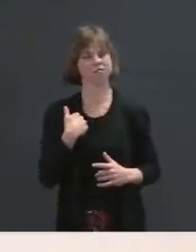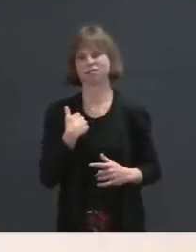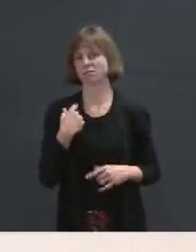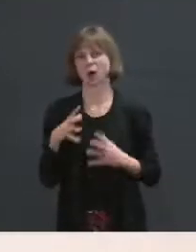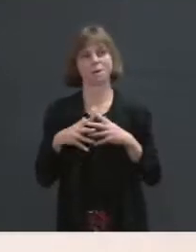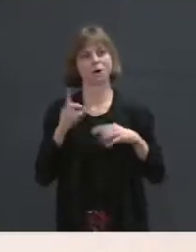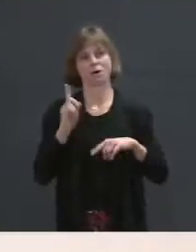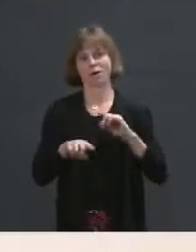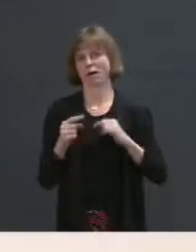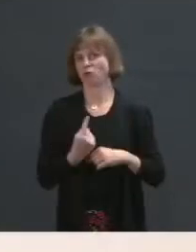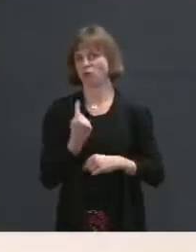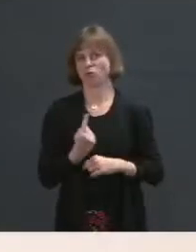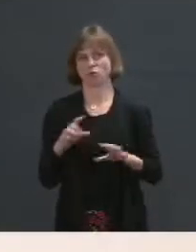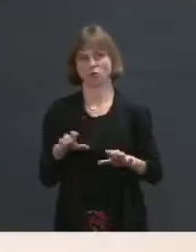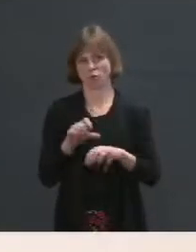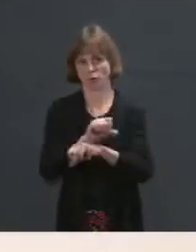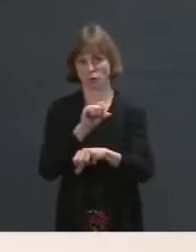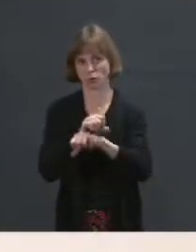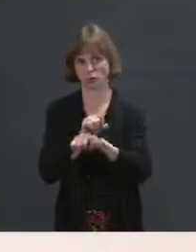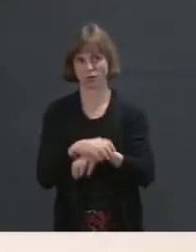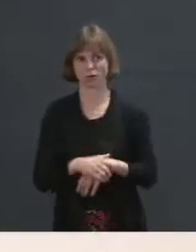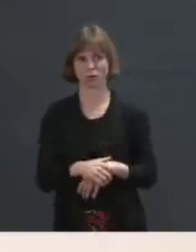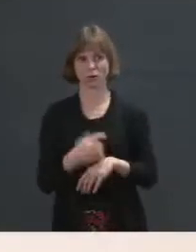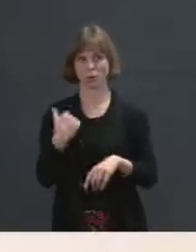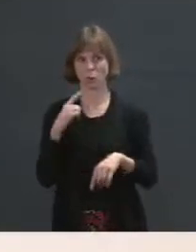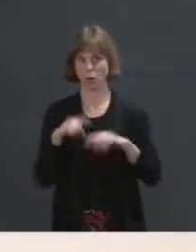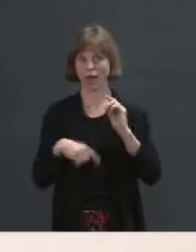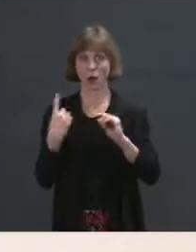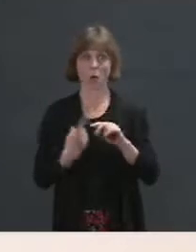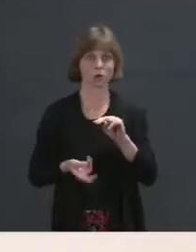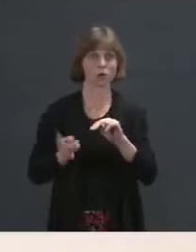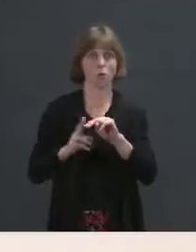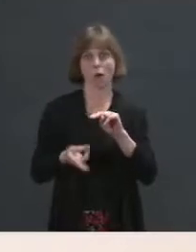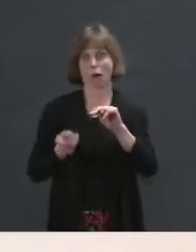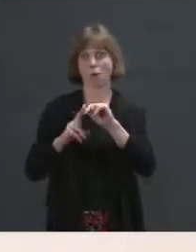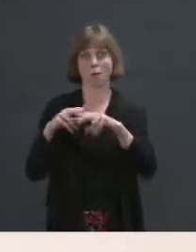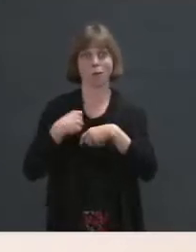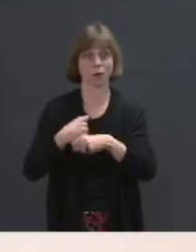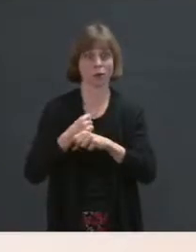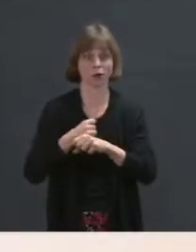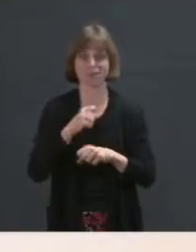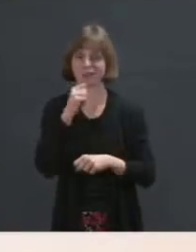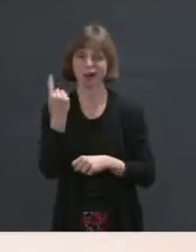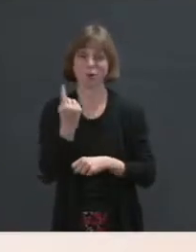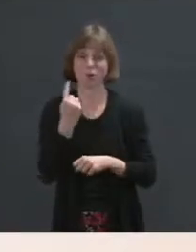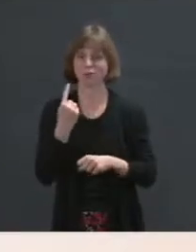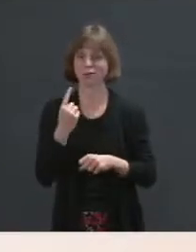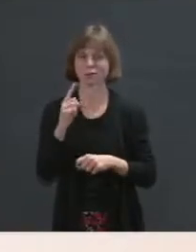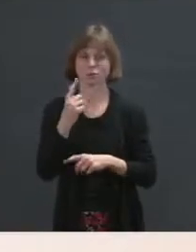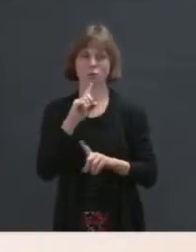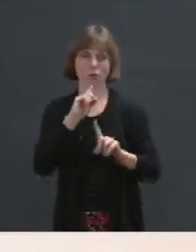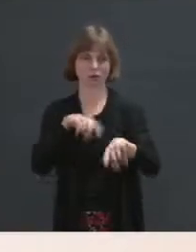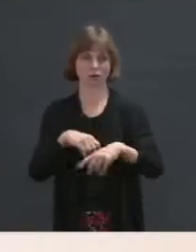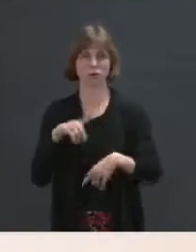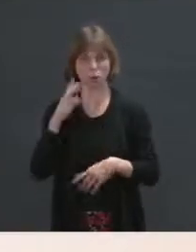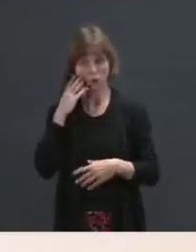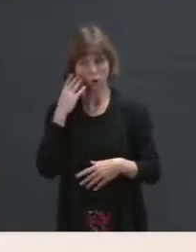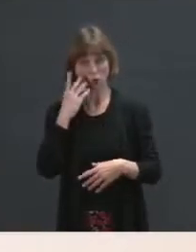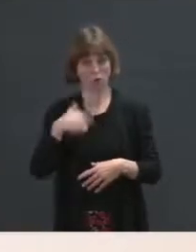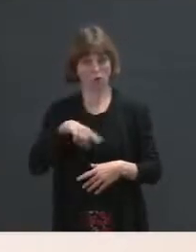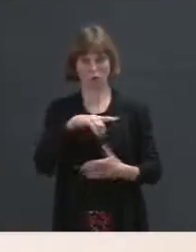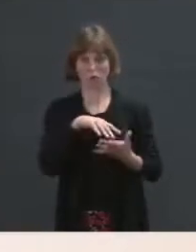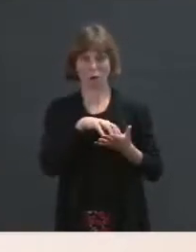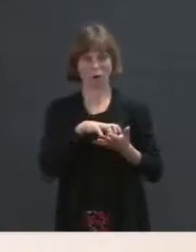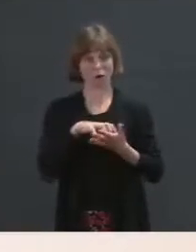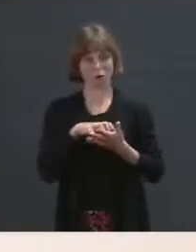these weaknesses is not always to ramp up domestic production. We know these vulnerabilities affect not just American households. It's a